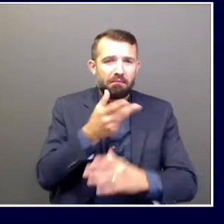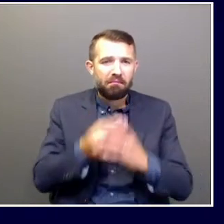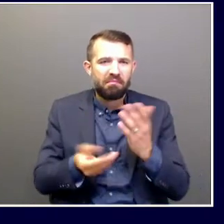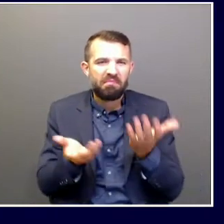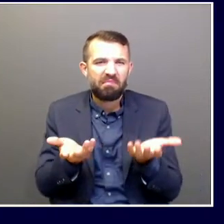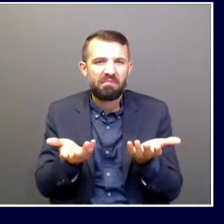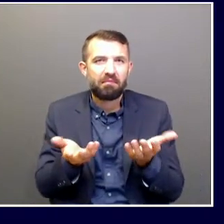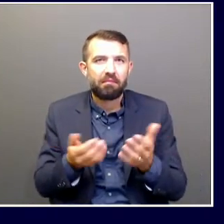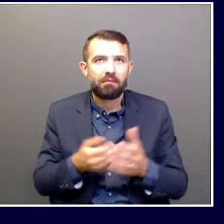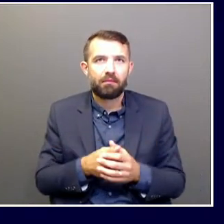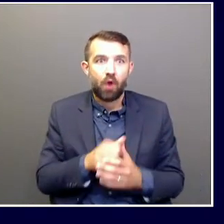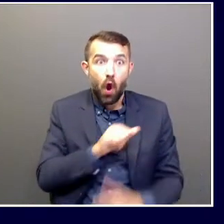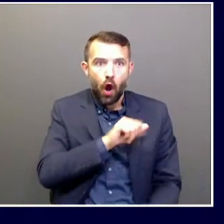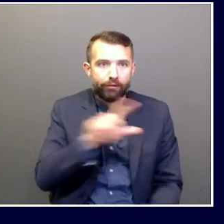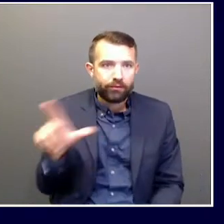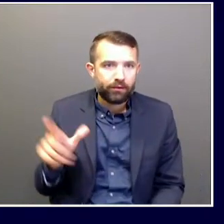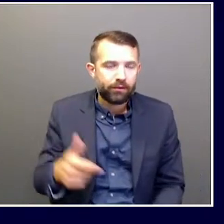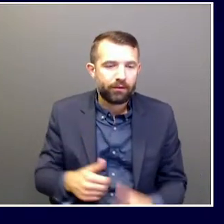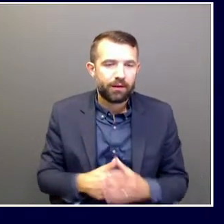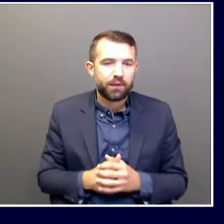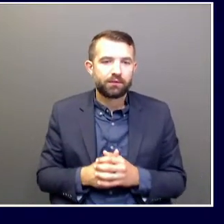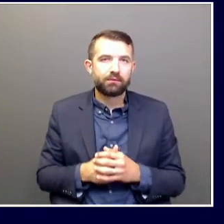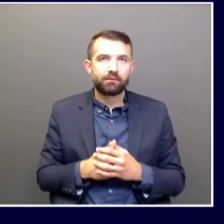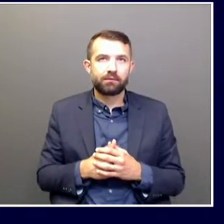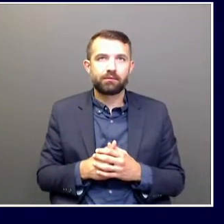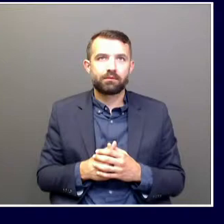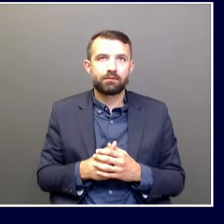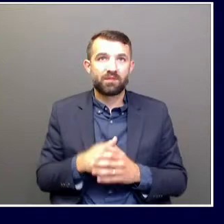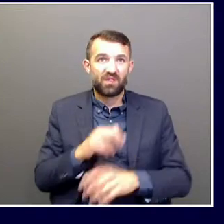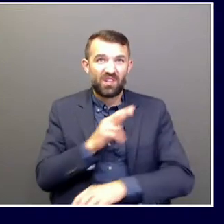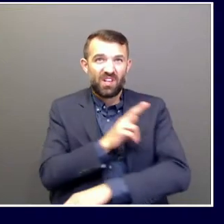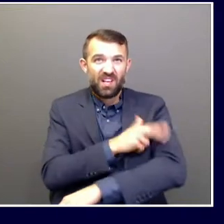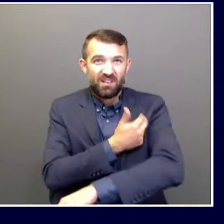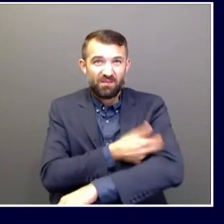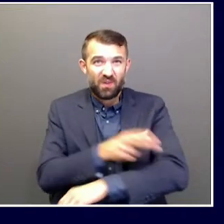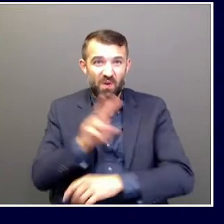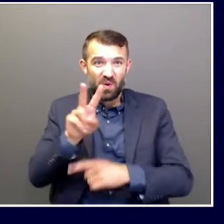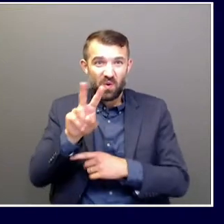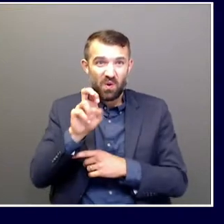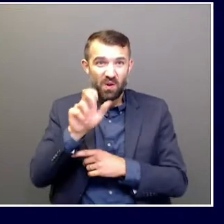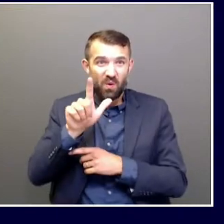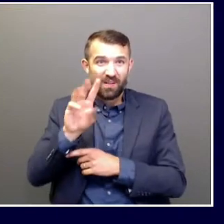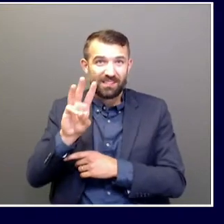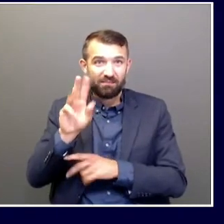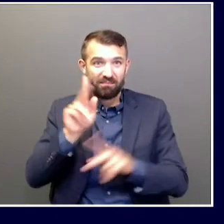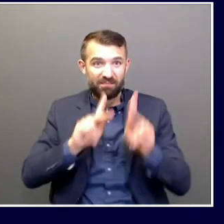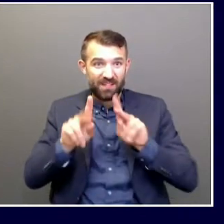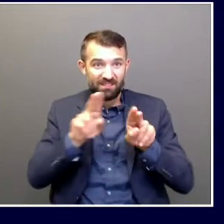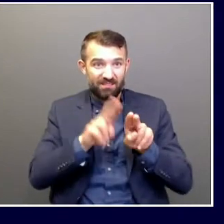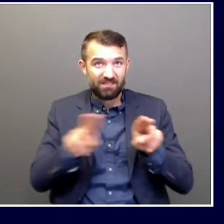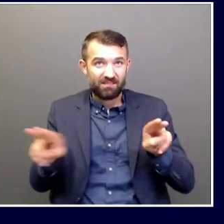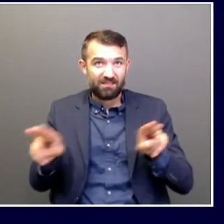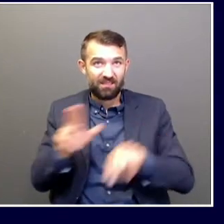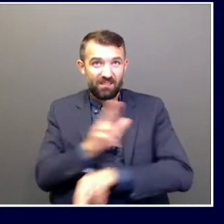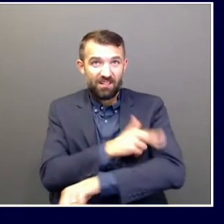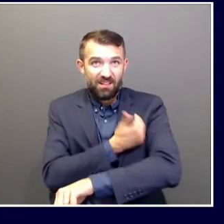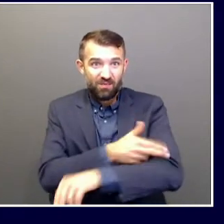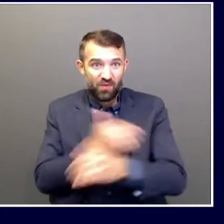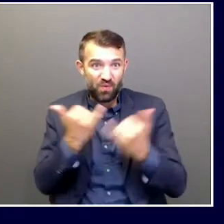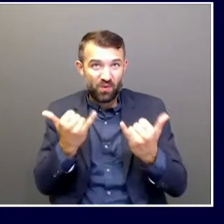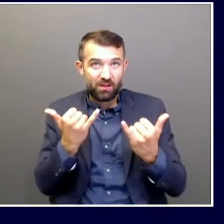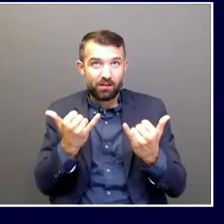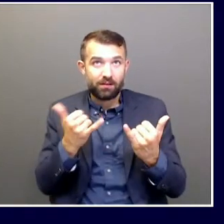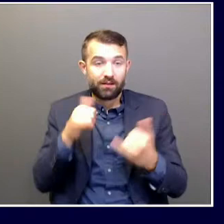of people in hospital beds was, I believe, 226. Correct. Right. That's correct, Patrick. And 88